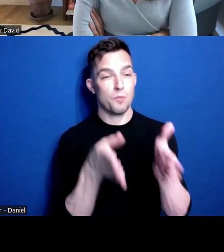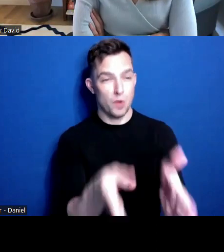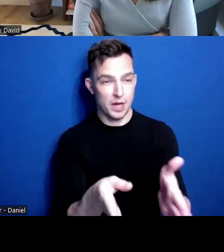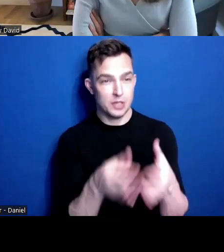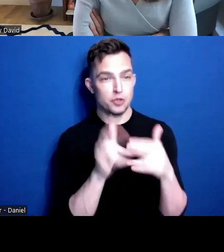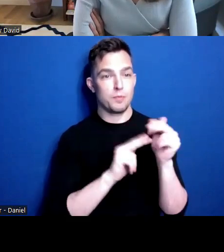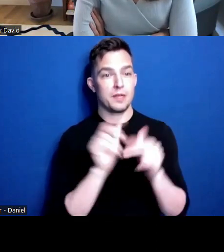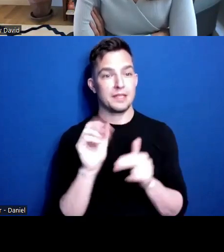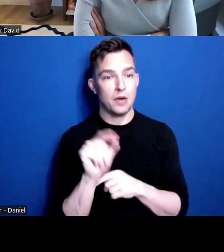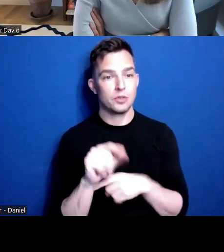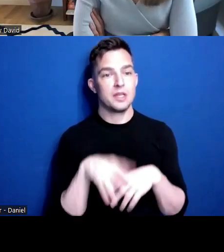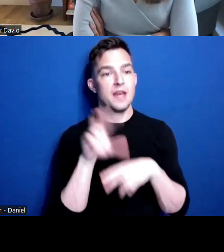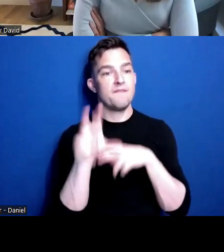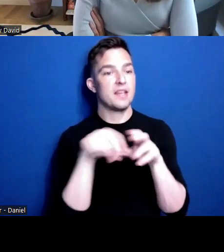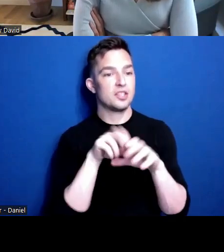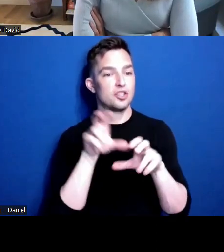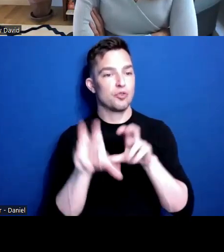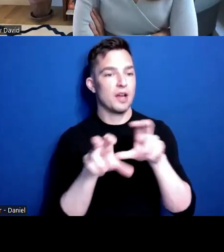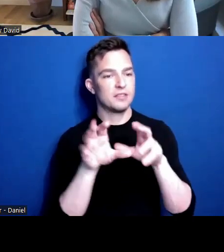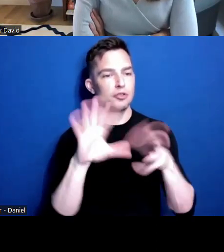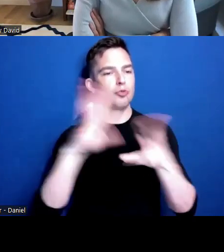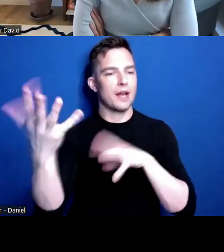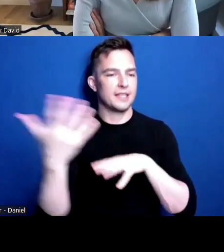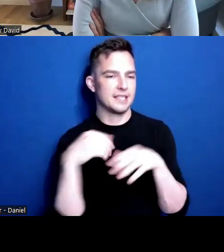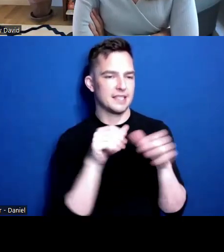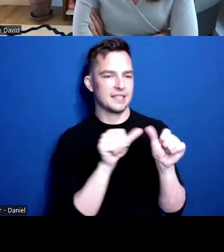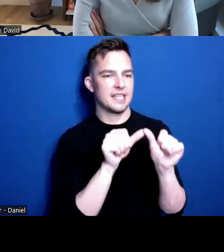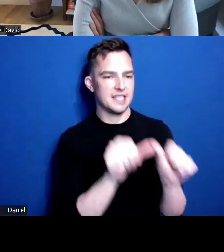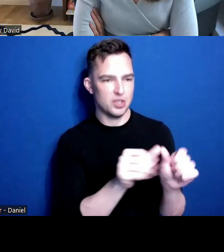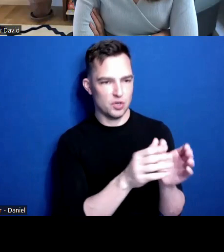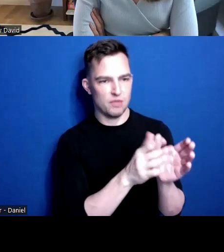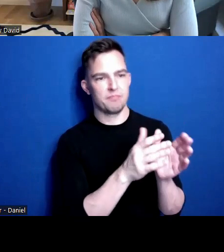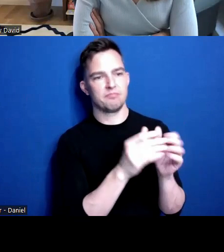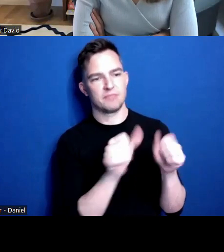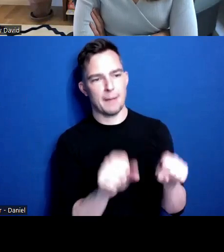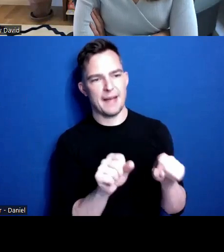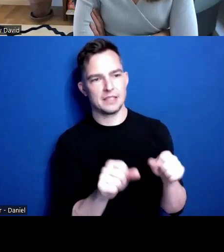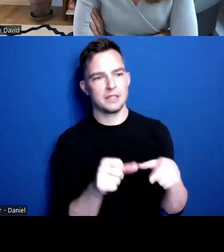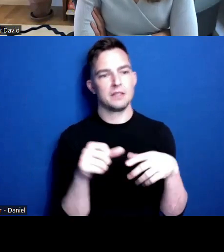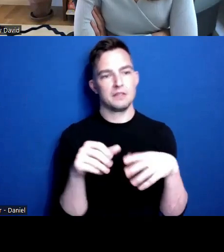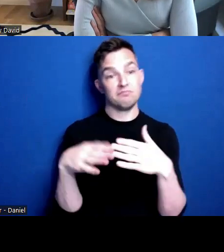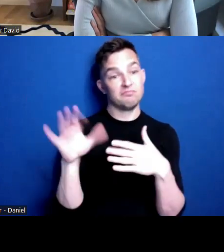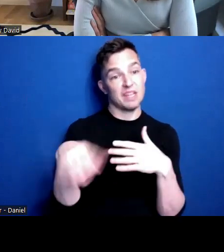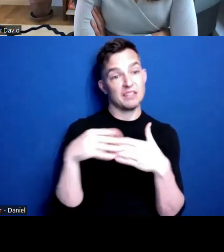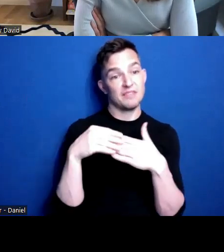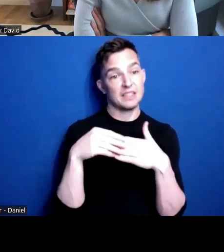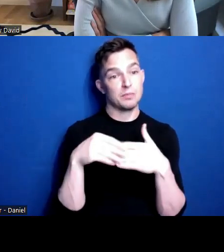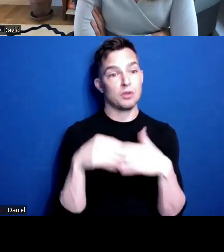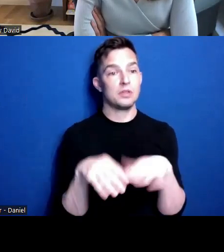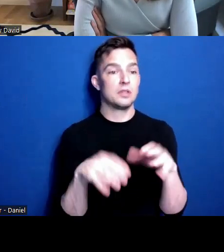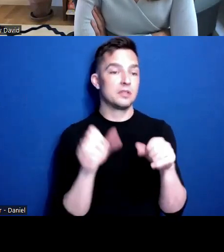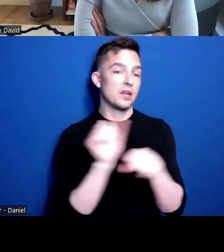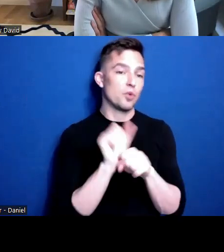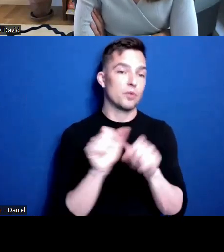invest in crisis continuum capacity. That avenue is flexible. It can work with states and communities to meet their needs